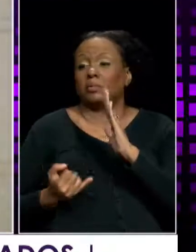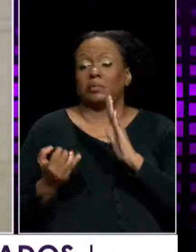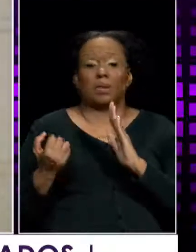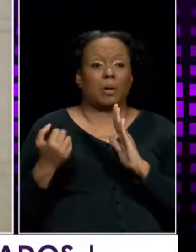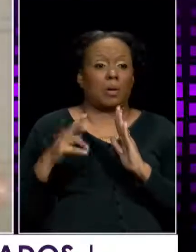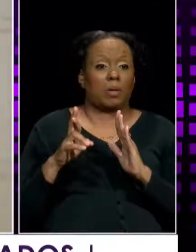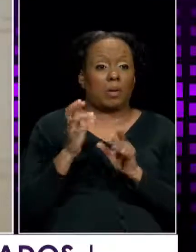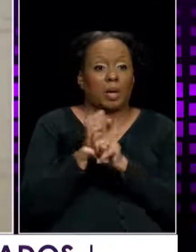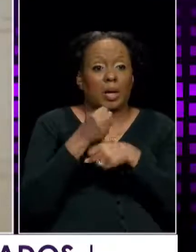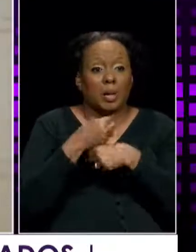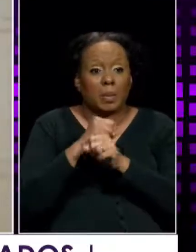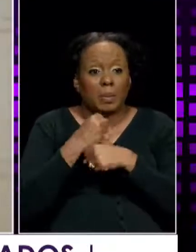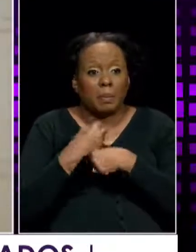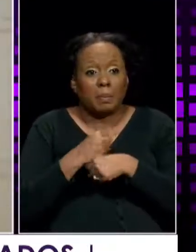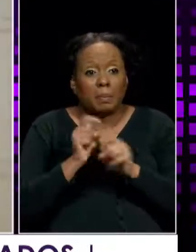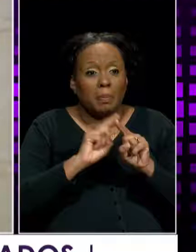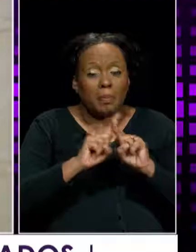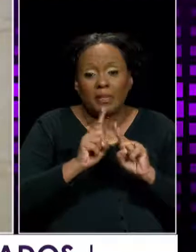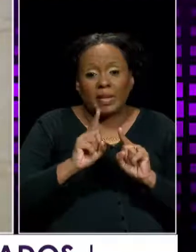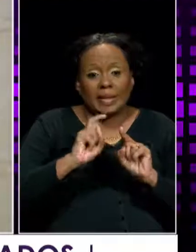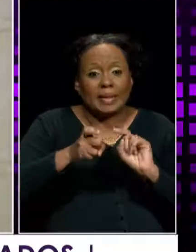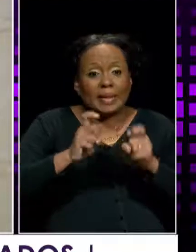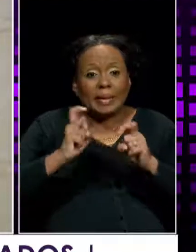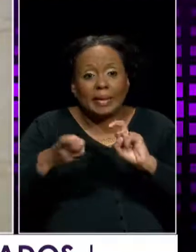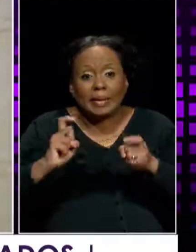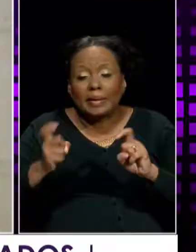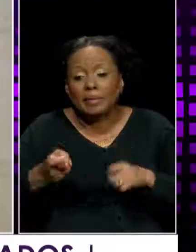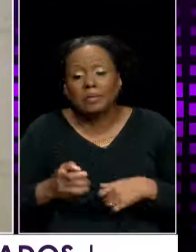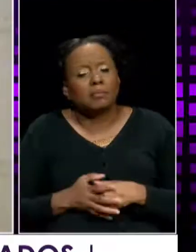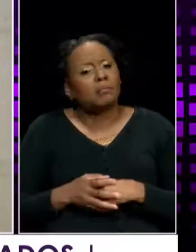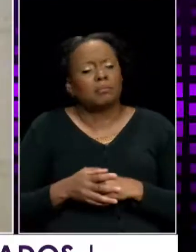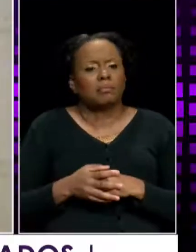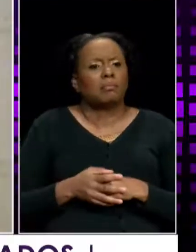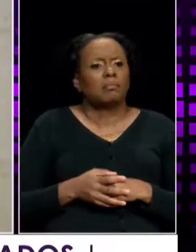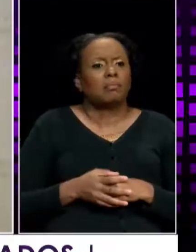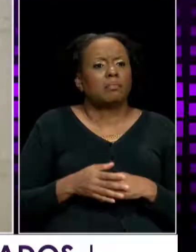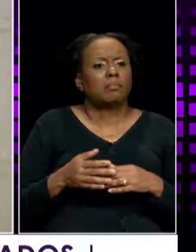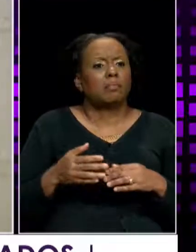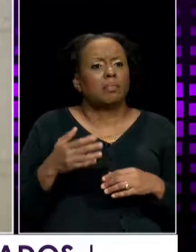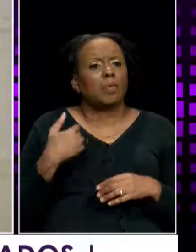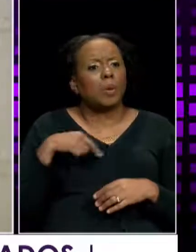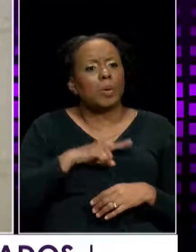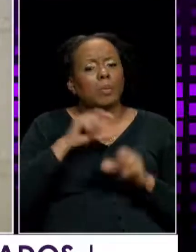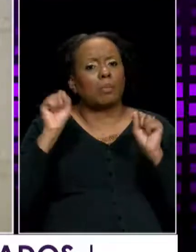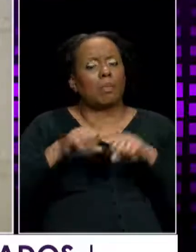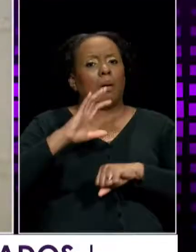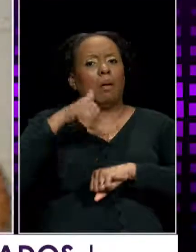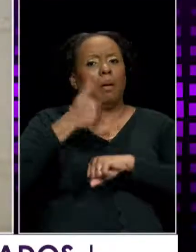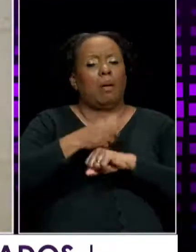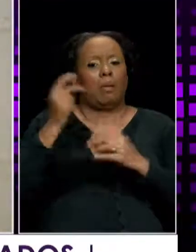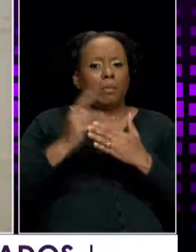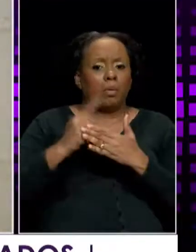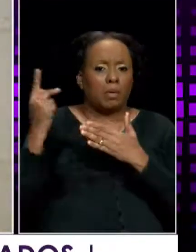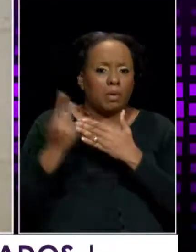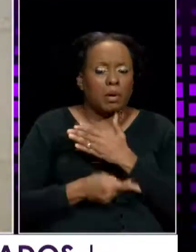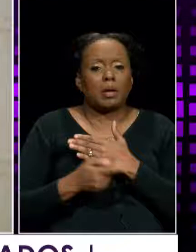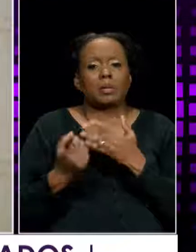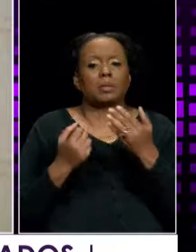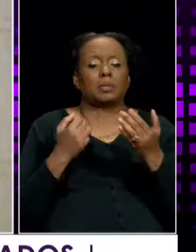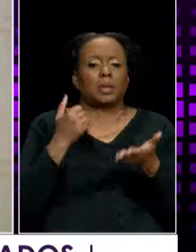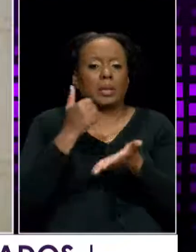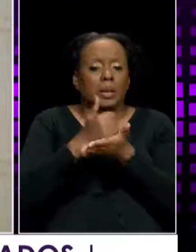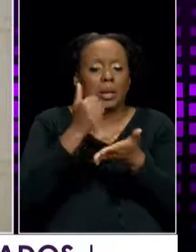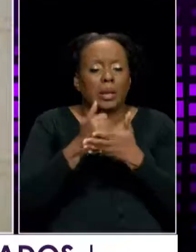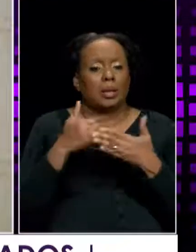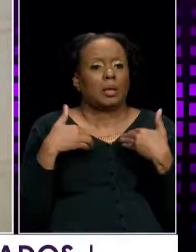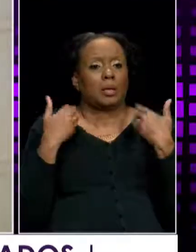make like trinkets or gifts or different items. I think that we can create programs that will allow and foster